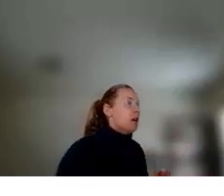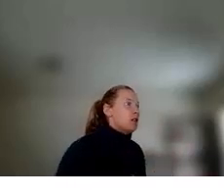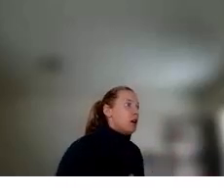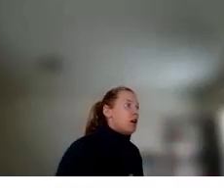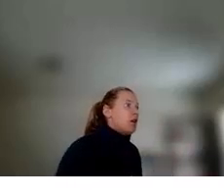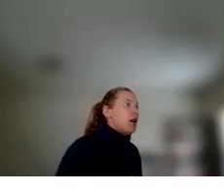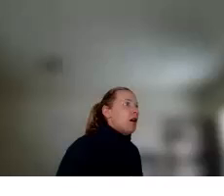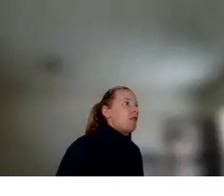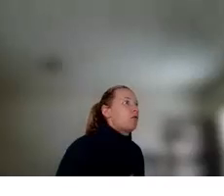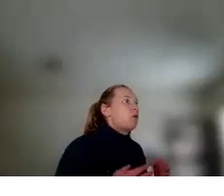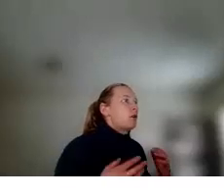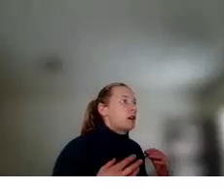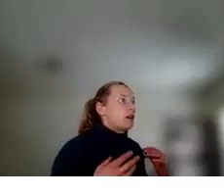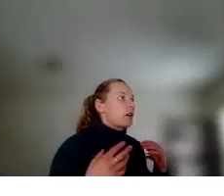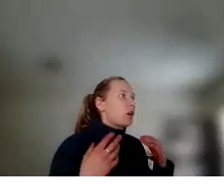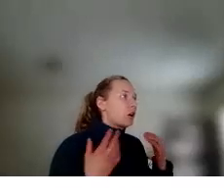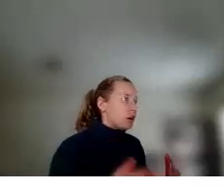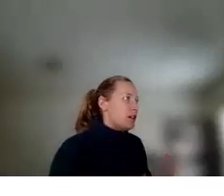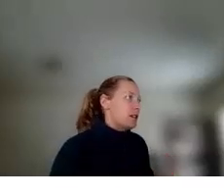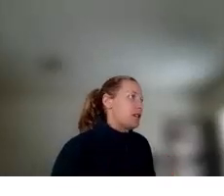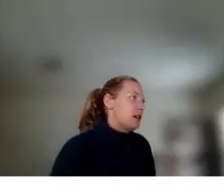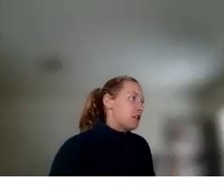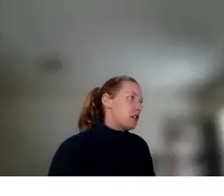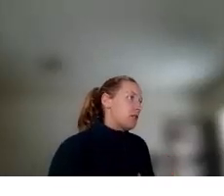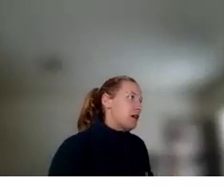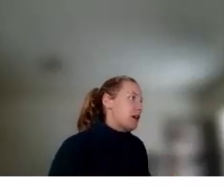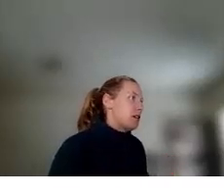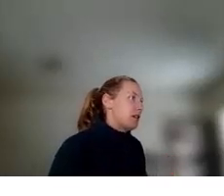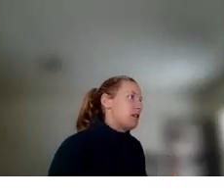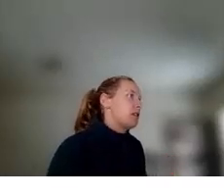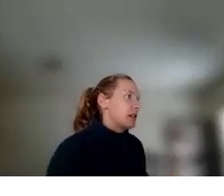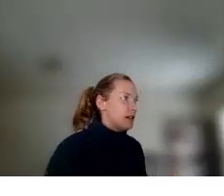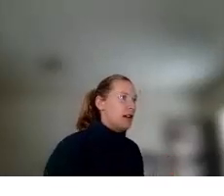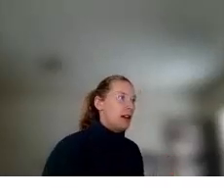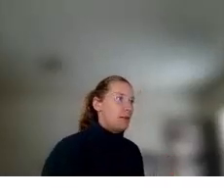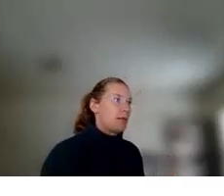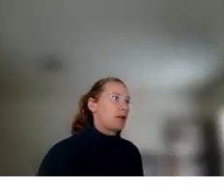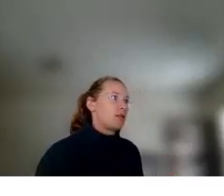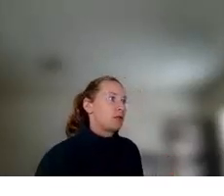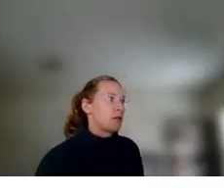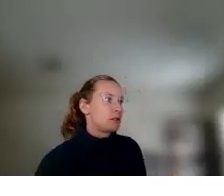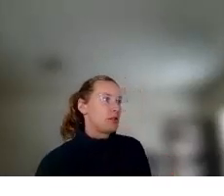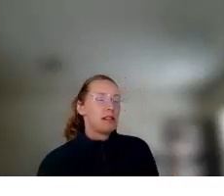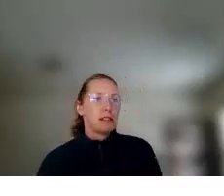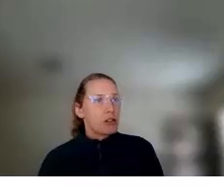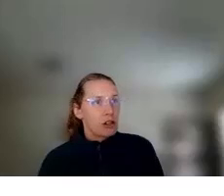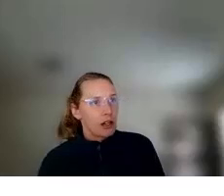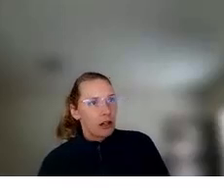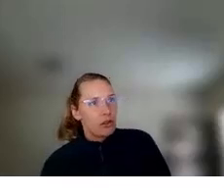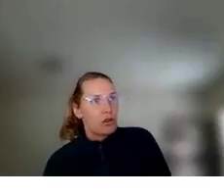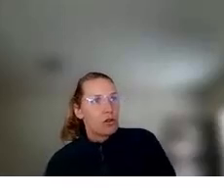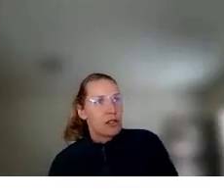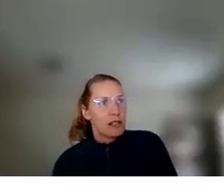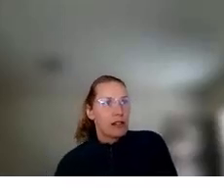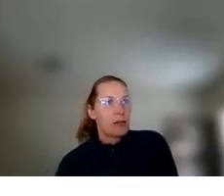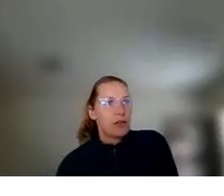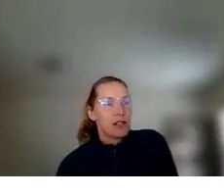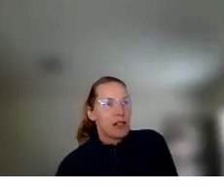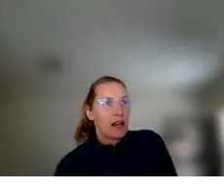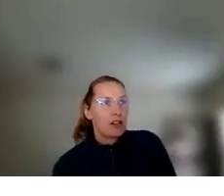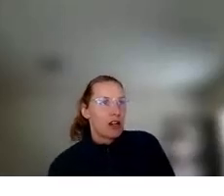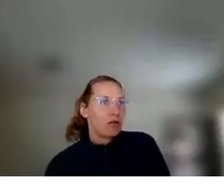form. So for current CHCBS and CLLI members who are transitioning to